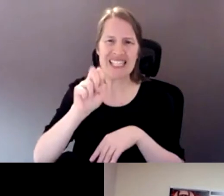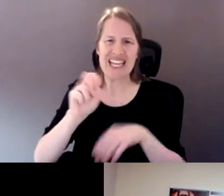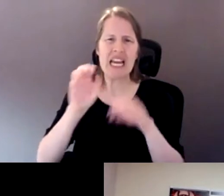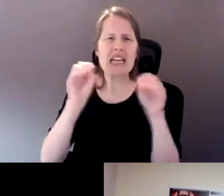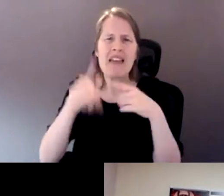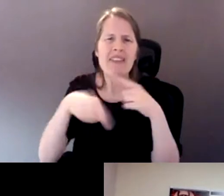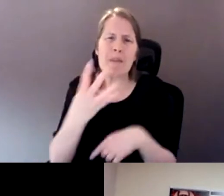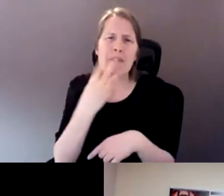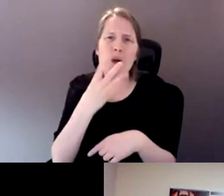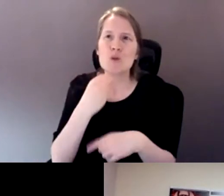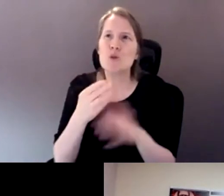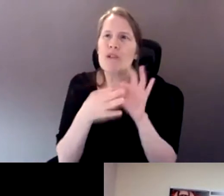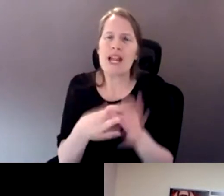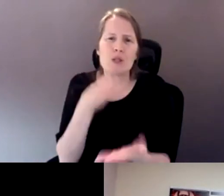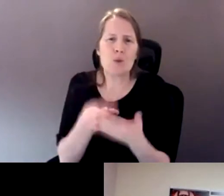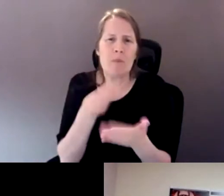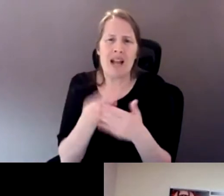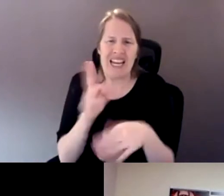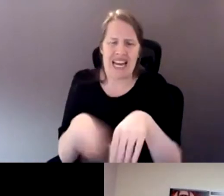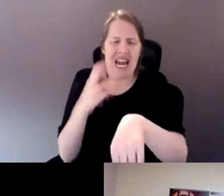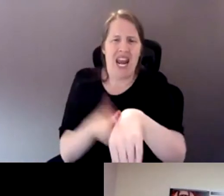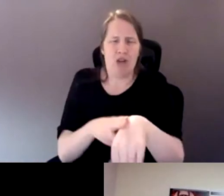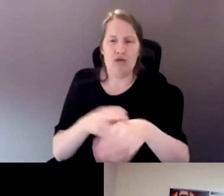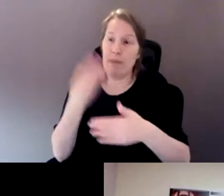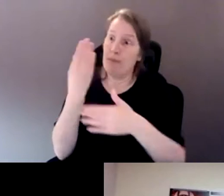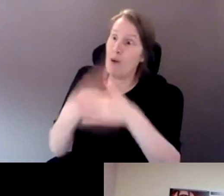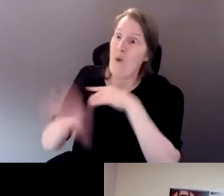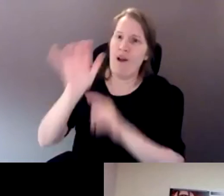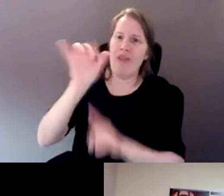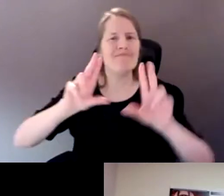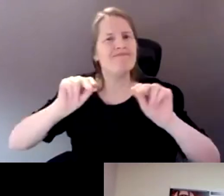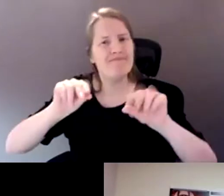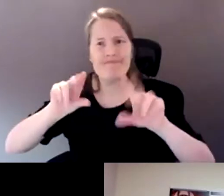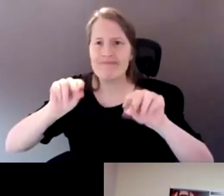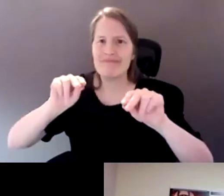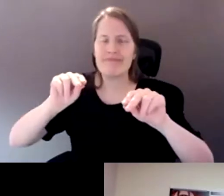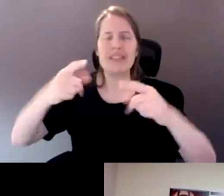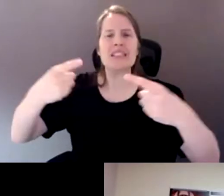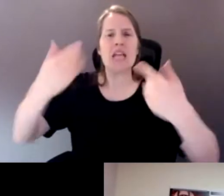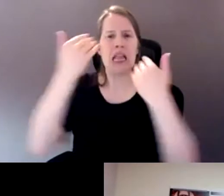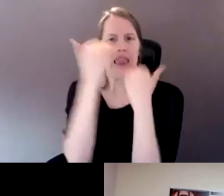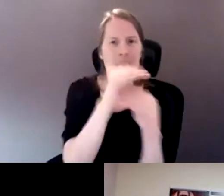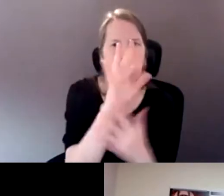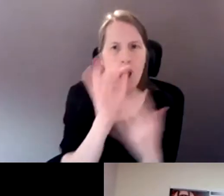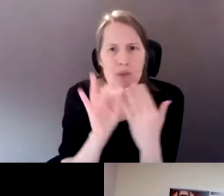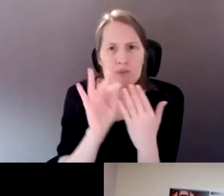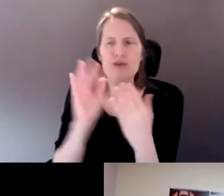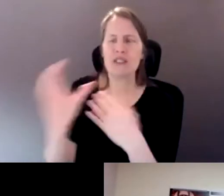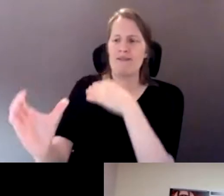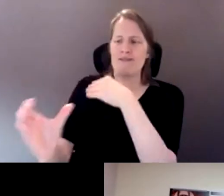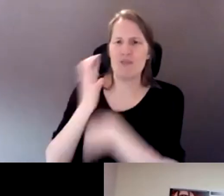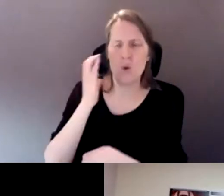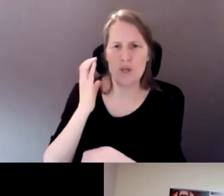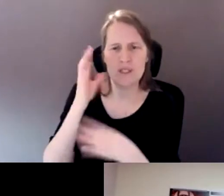be moneylenders. And that's true of every aspect of history. So I do want to take seriously